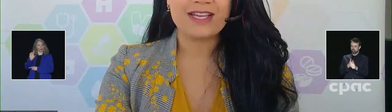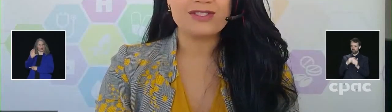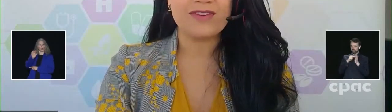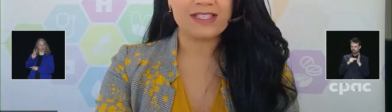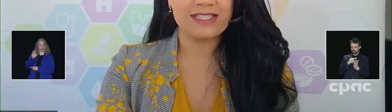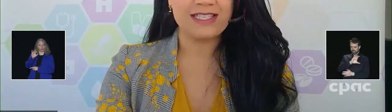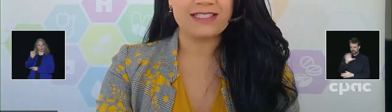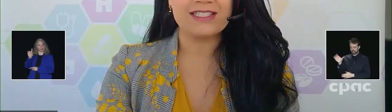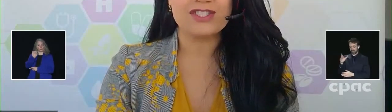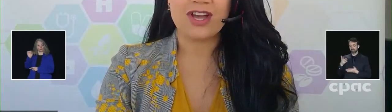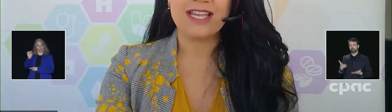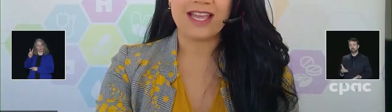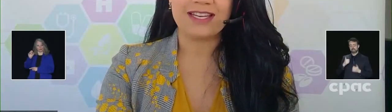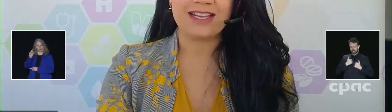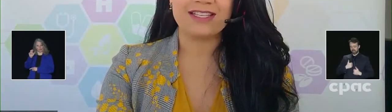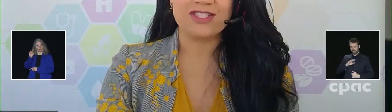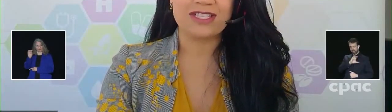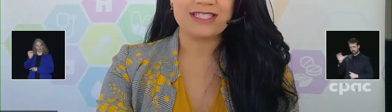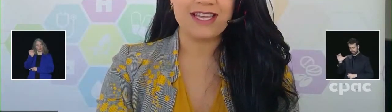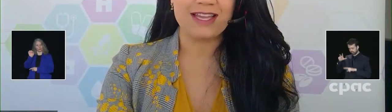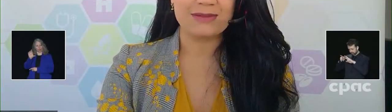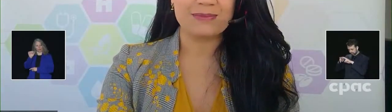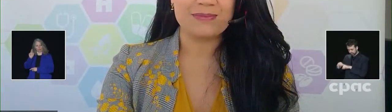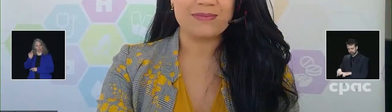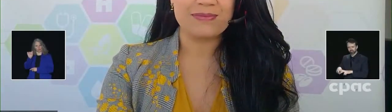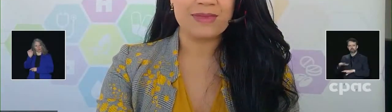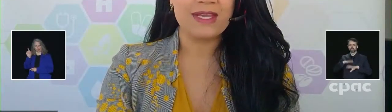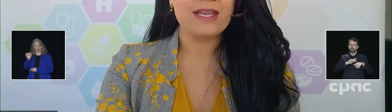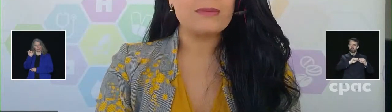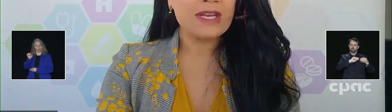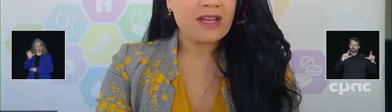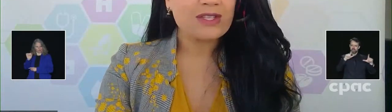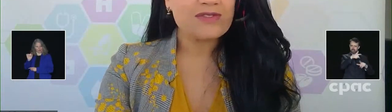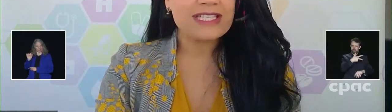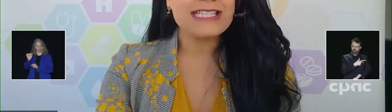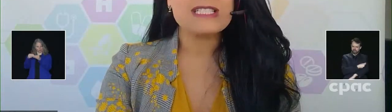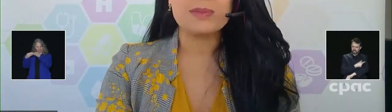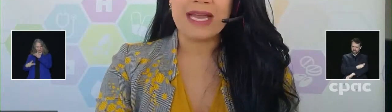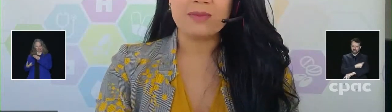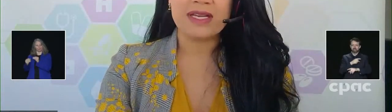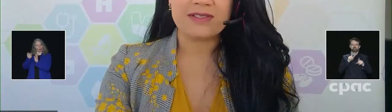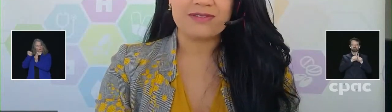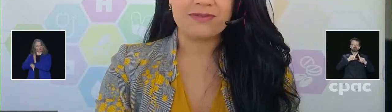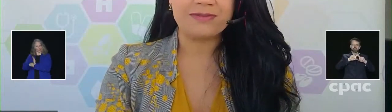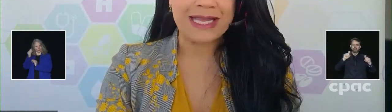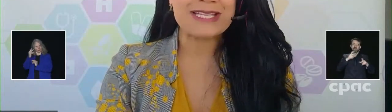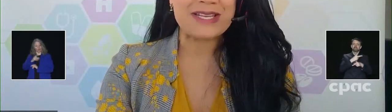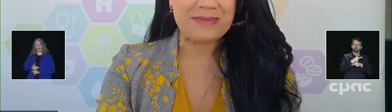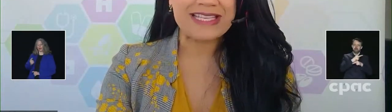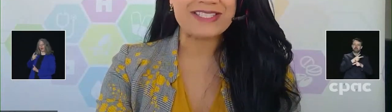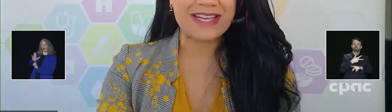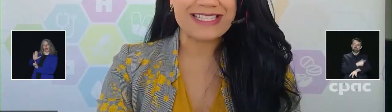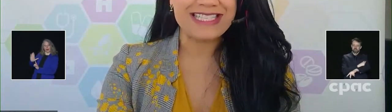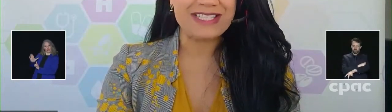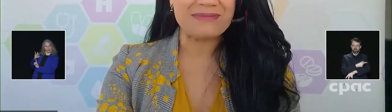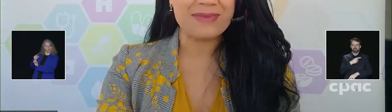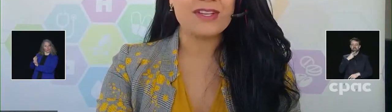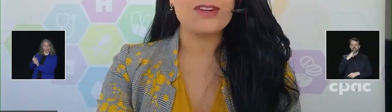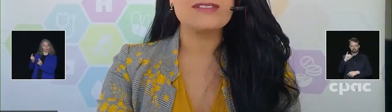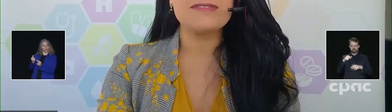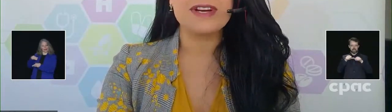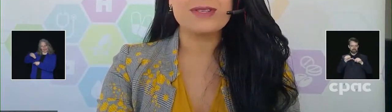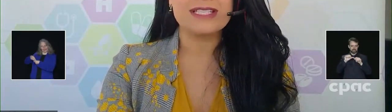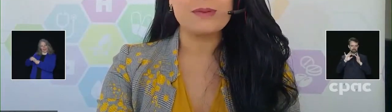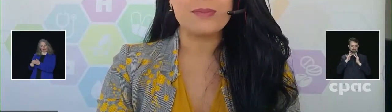-vaccine.canada.ca. Medecago's vaccine is a plant-based vaccine